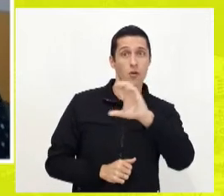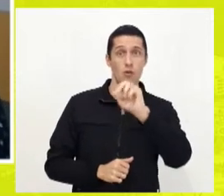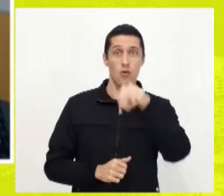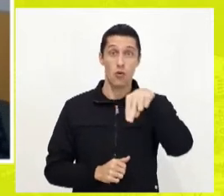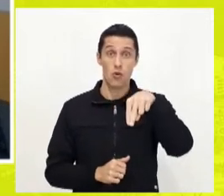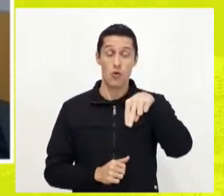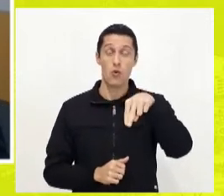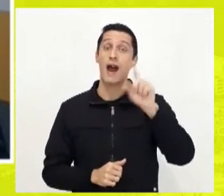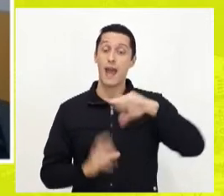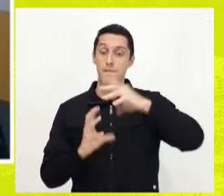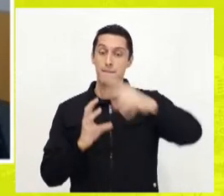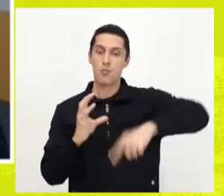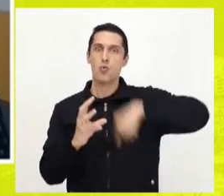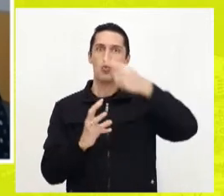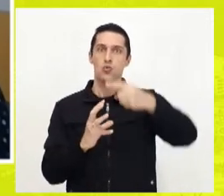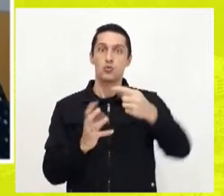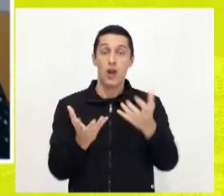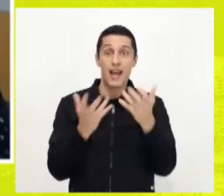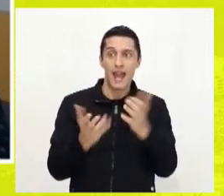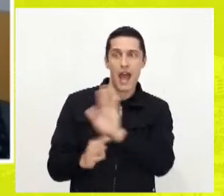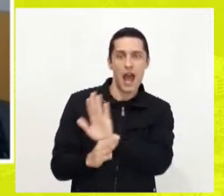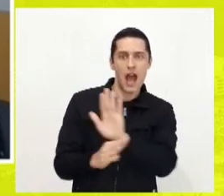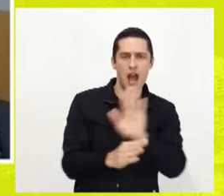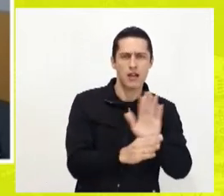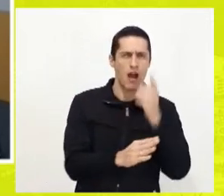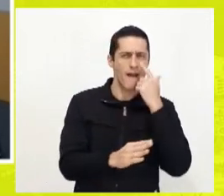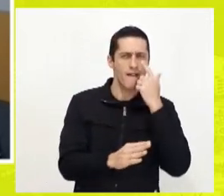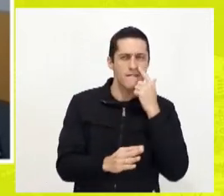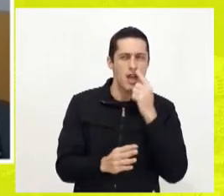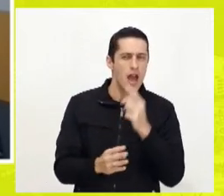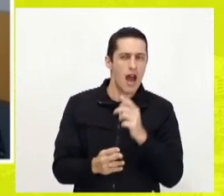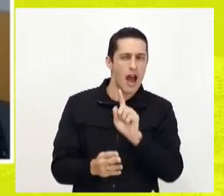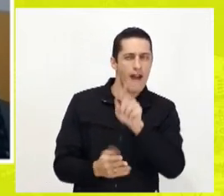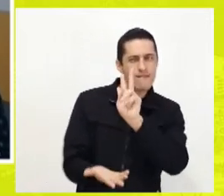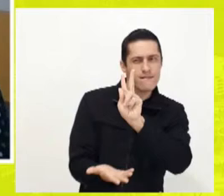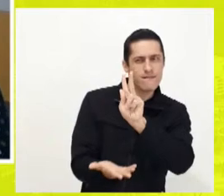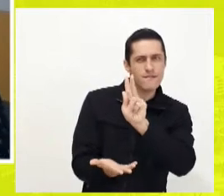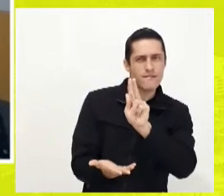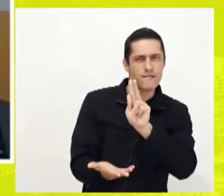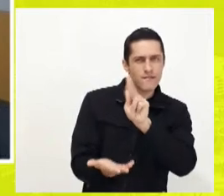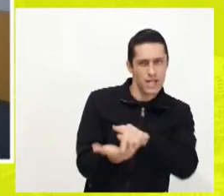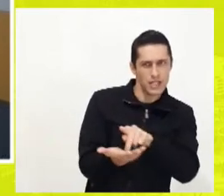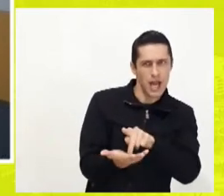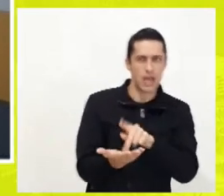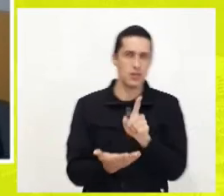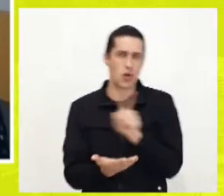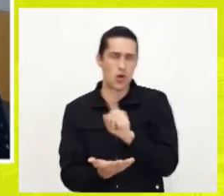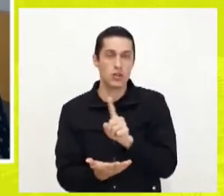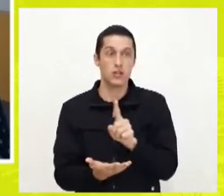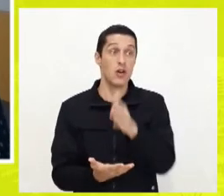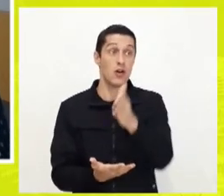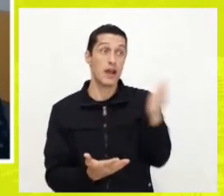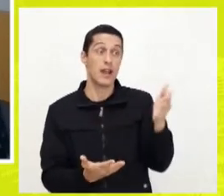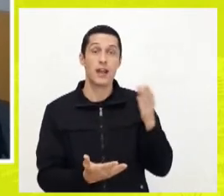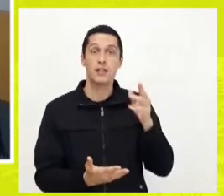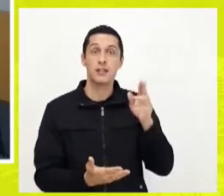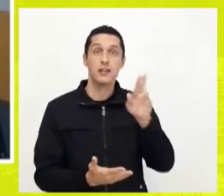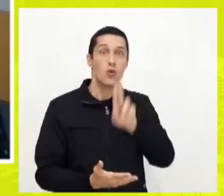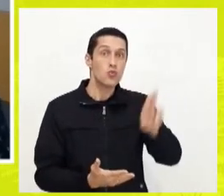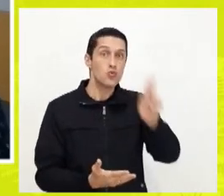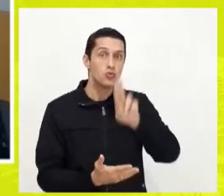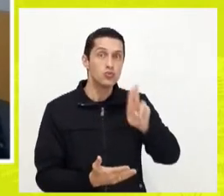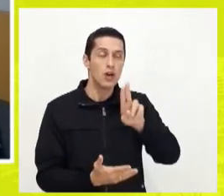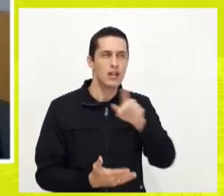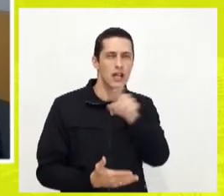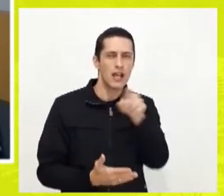solutions on fact checking experience of users in approach and misinformation